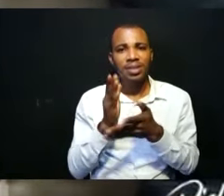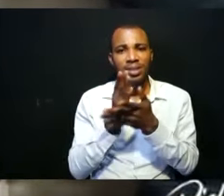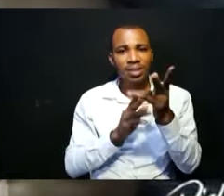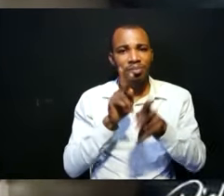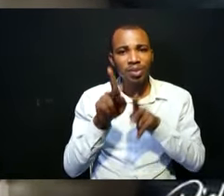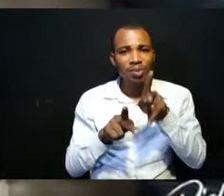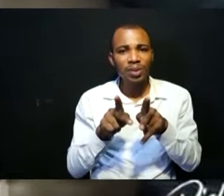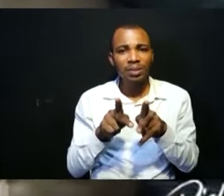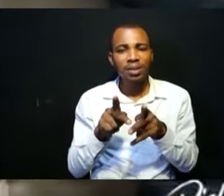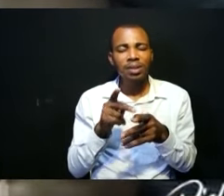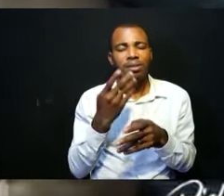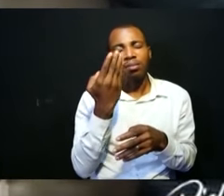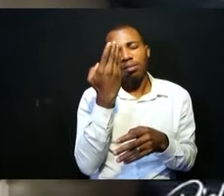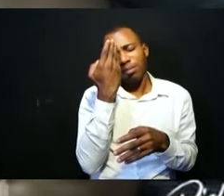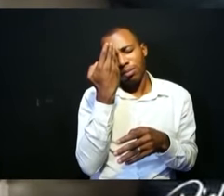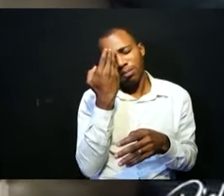yesterday.